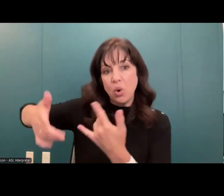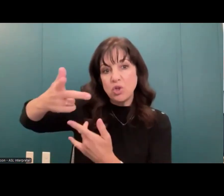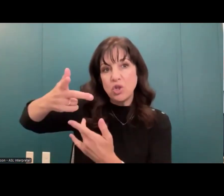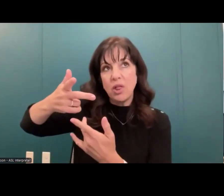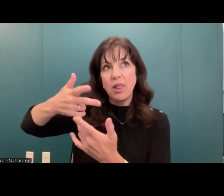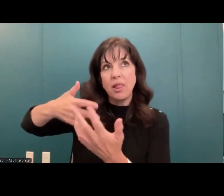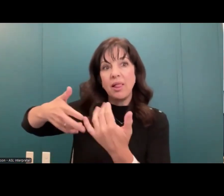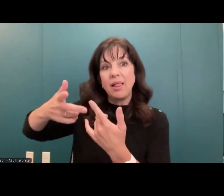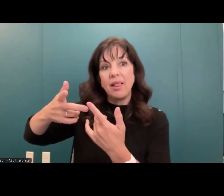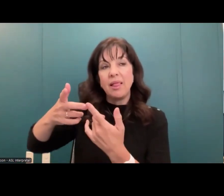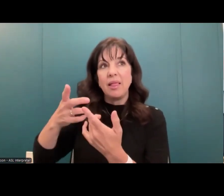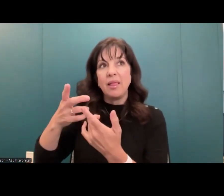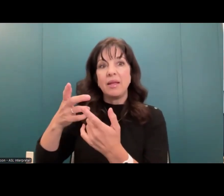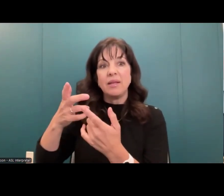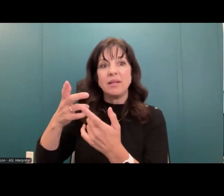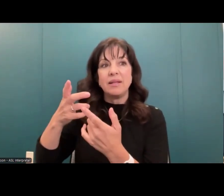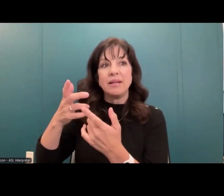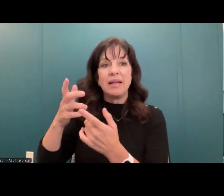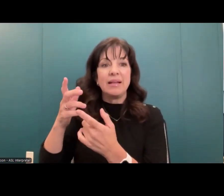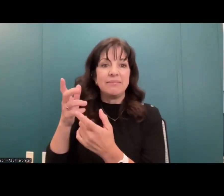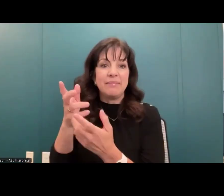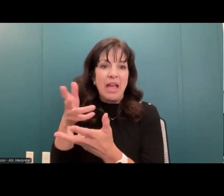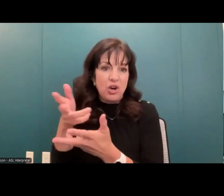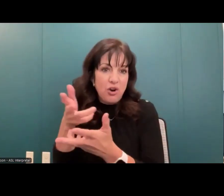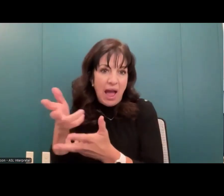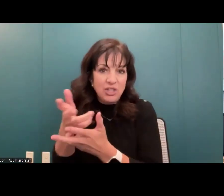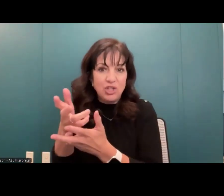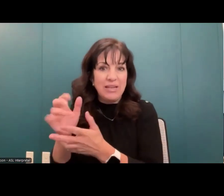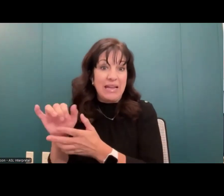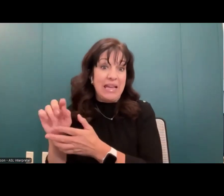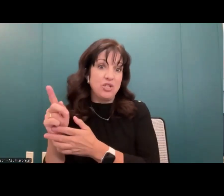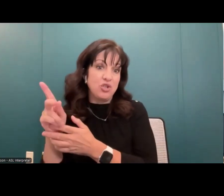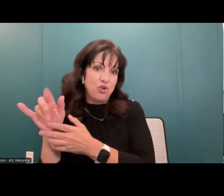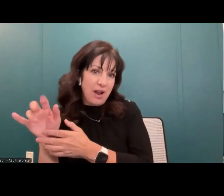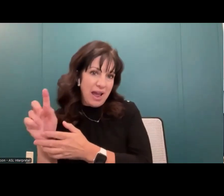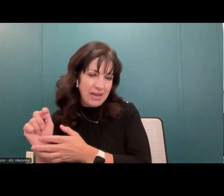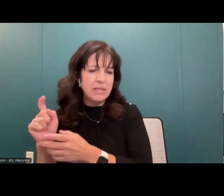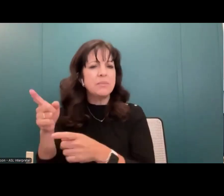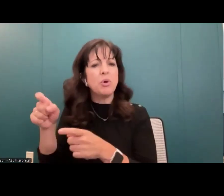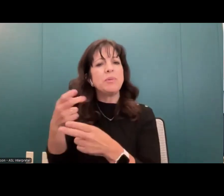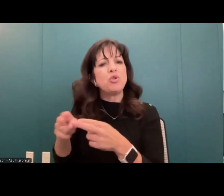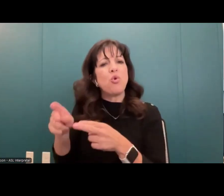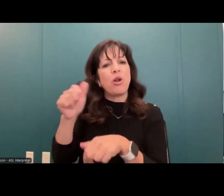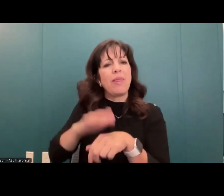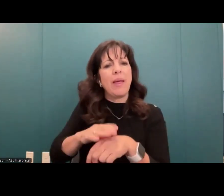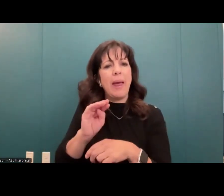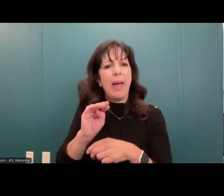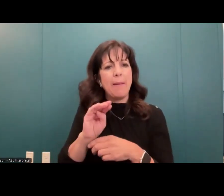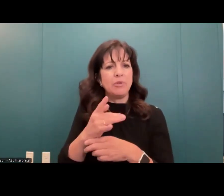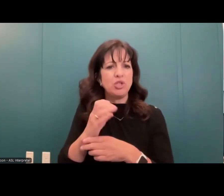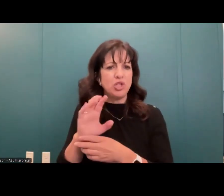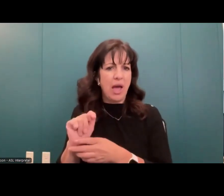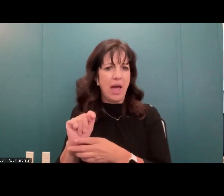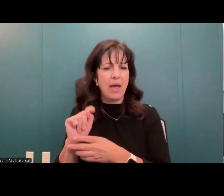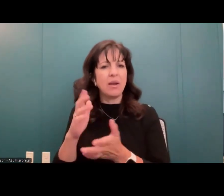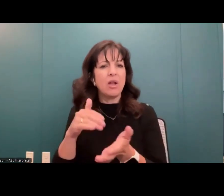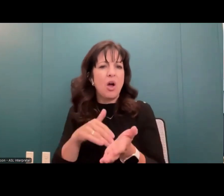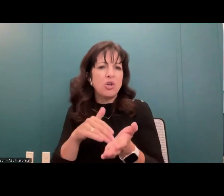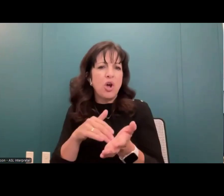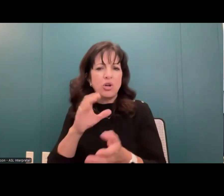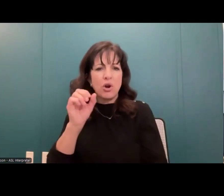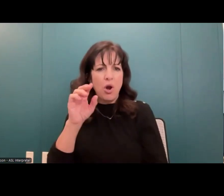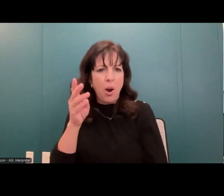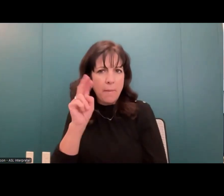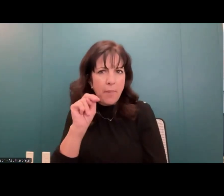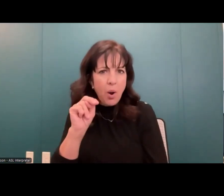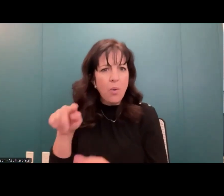great long name. It's supposed to be shorter than the MChat. So when Dr. Carbone and his